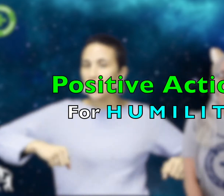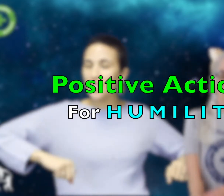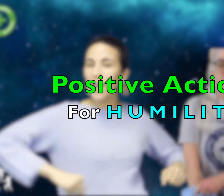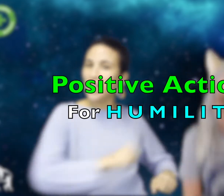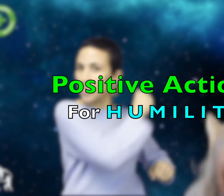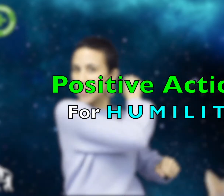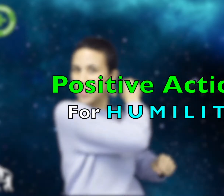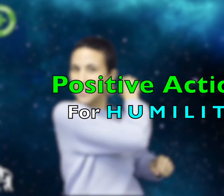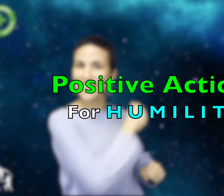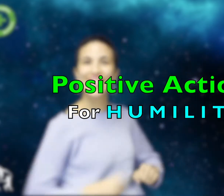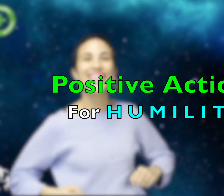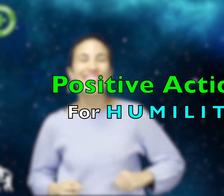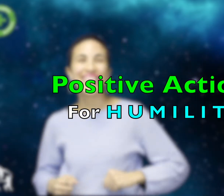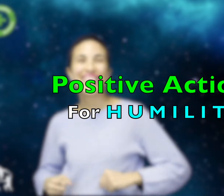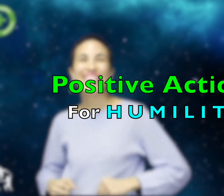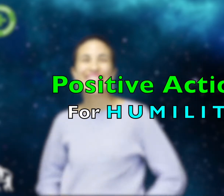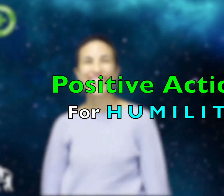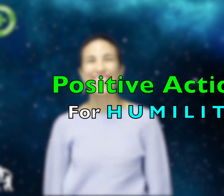for positive actions.